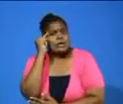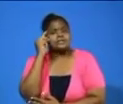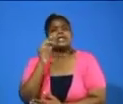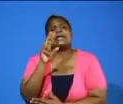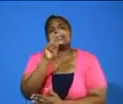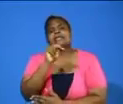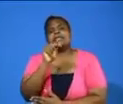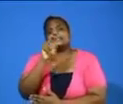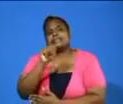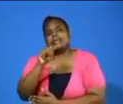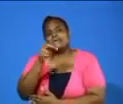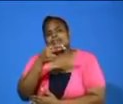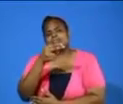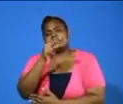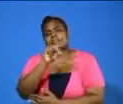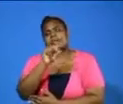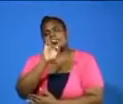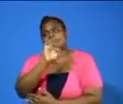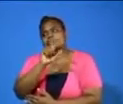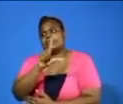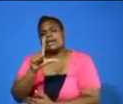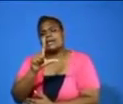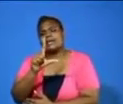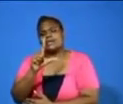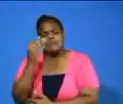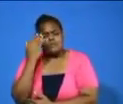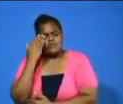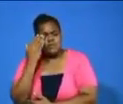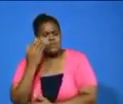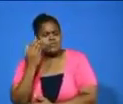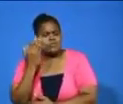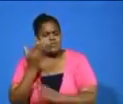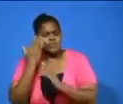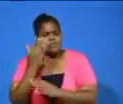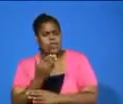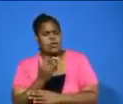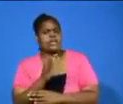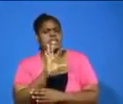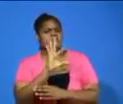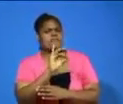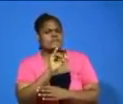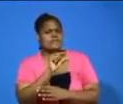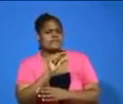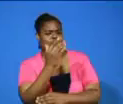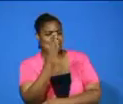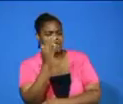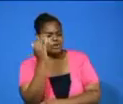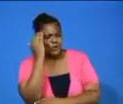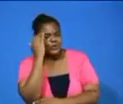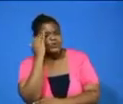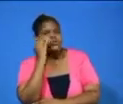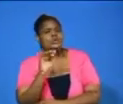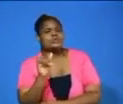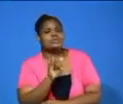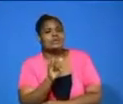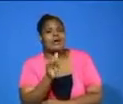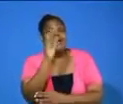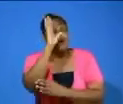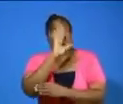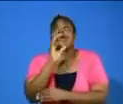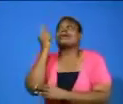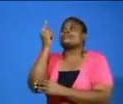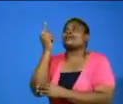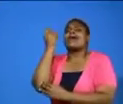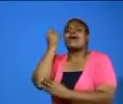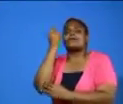Nathaniel, before I saw you under the fig tree, I knew you. God understands your thoughts. I told you I wasn't going to